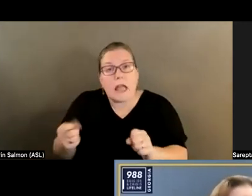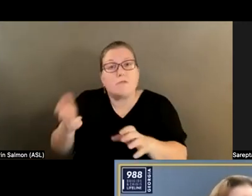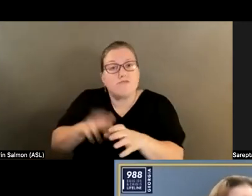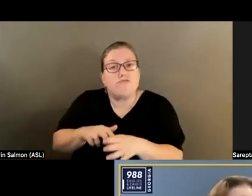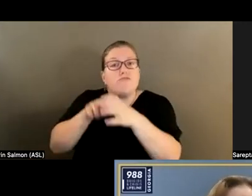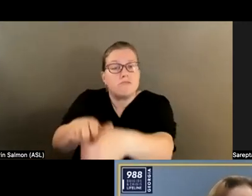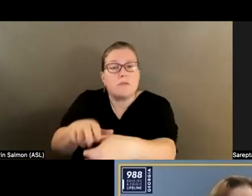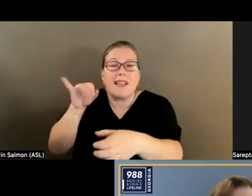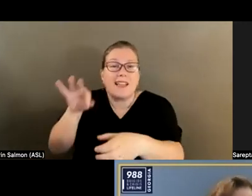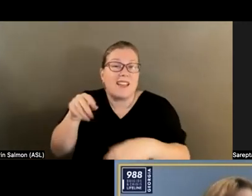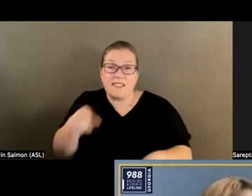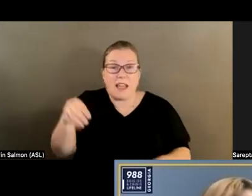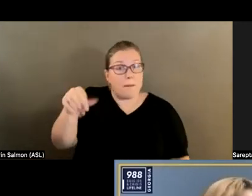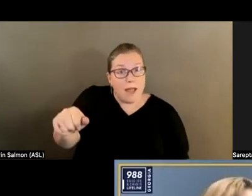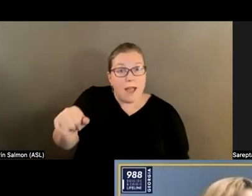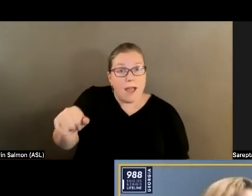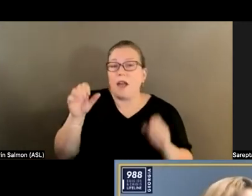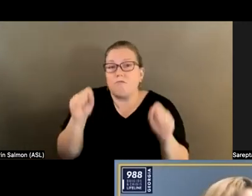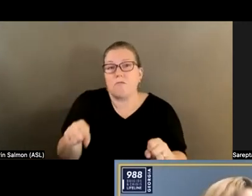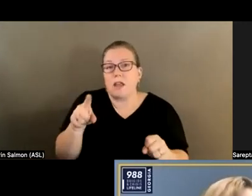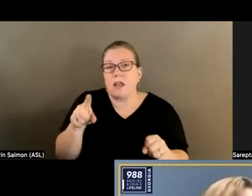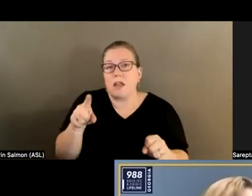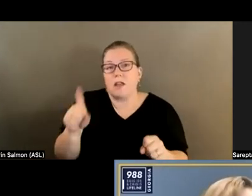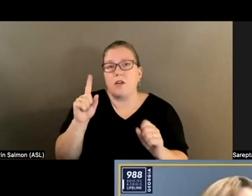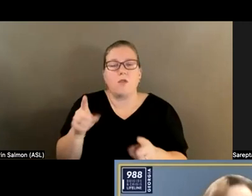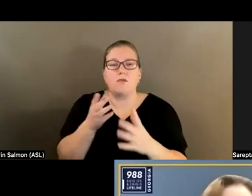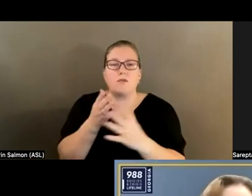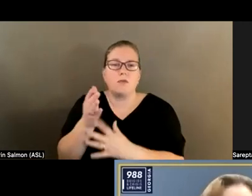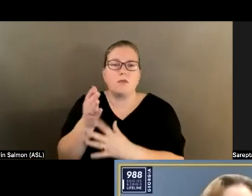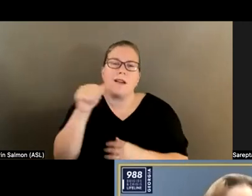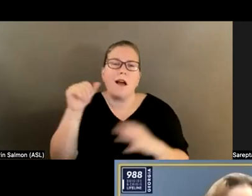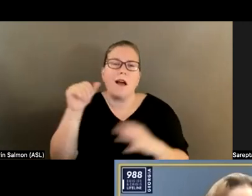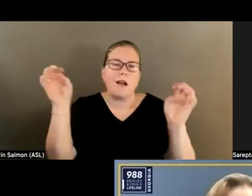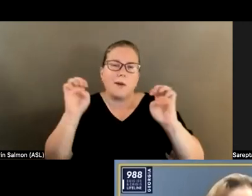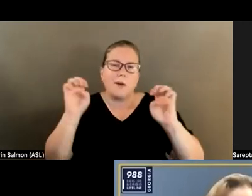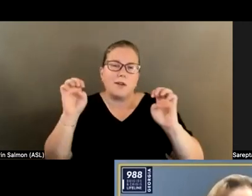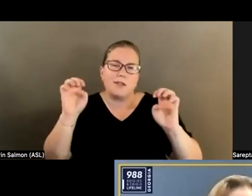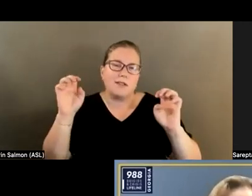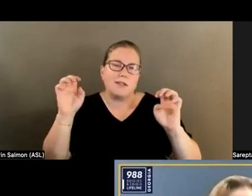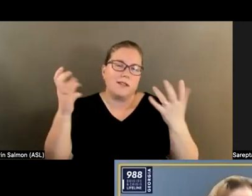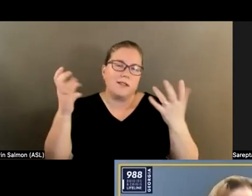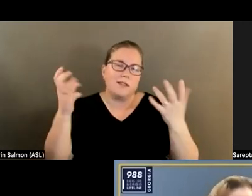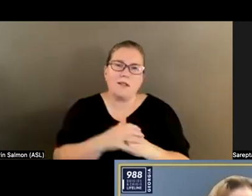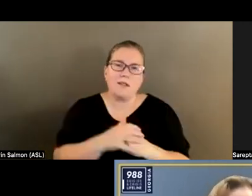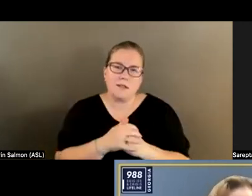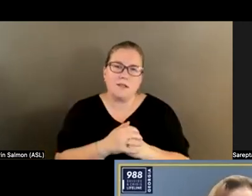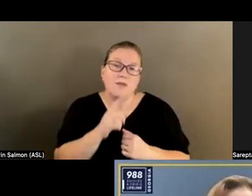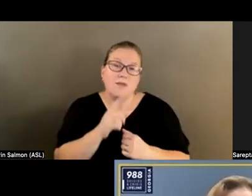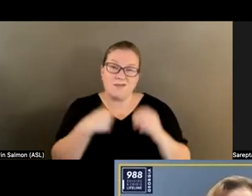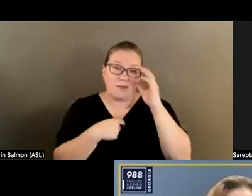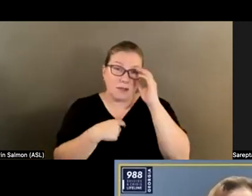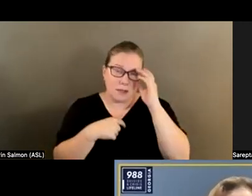a mechanism to pay for it, they can go by non-emergency medical support. So we really stress all of these